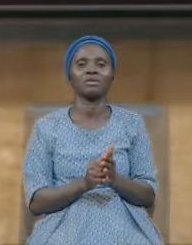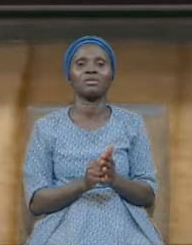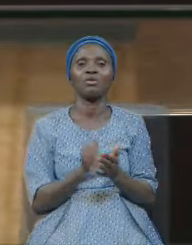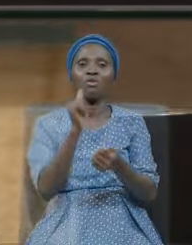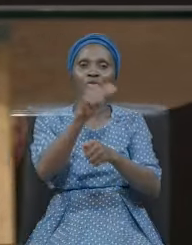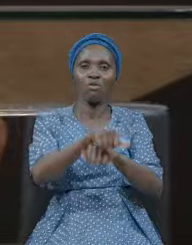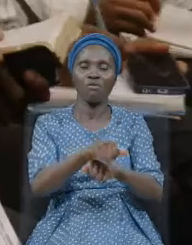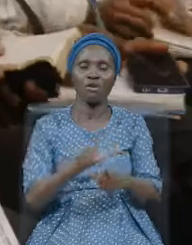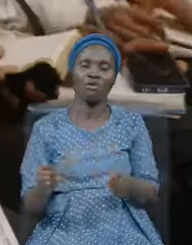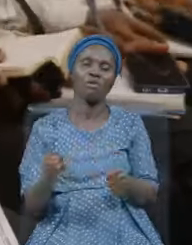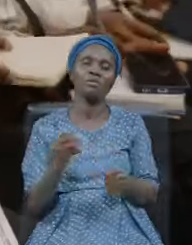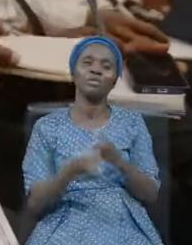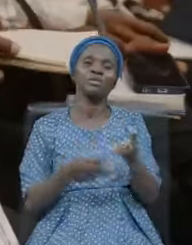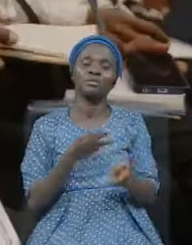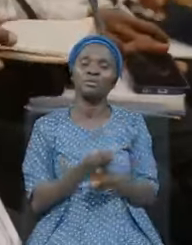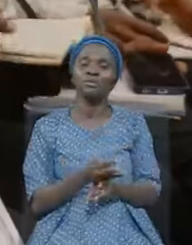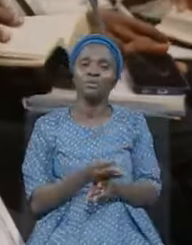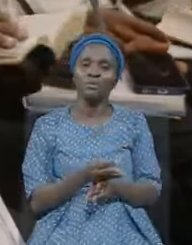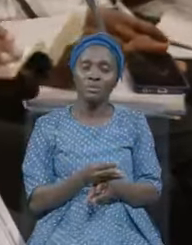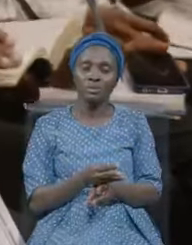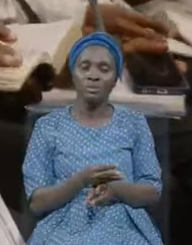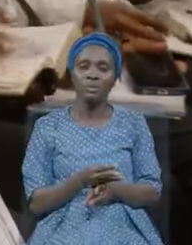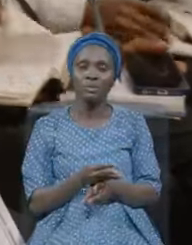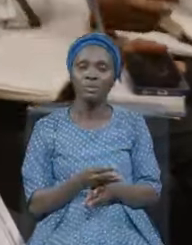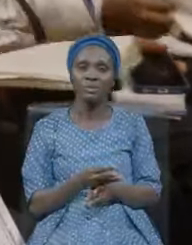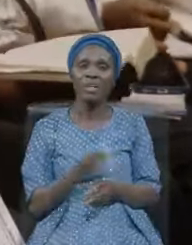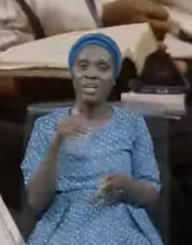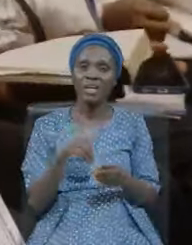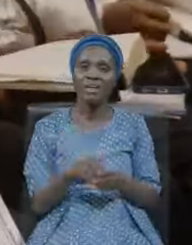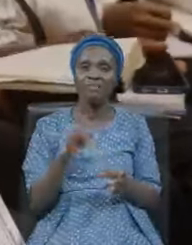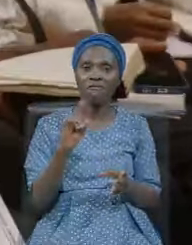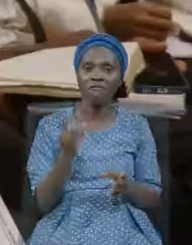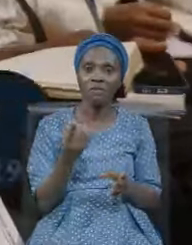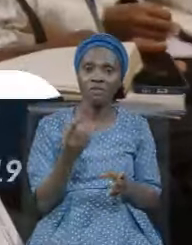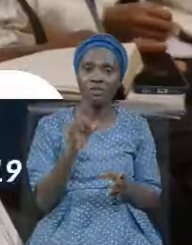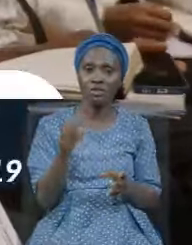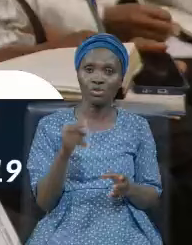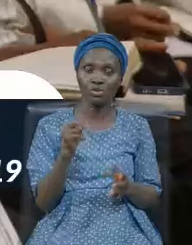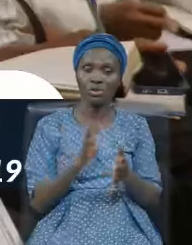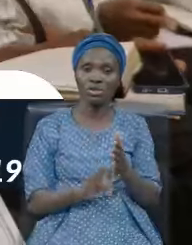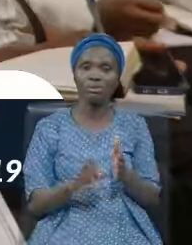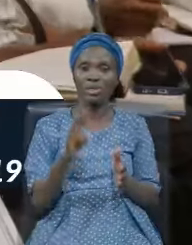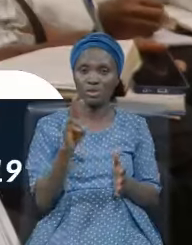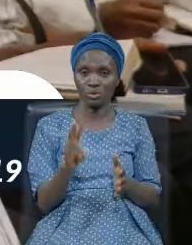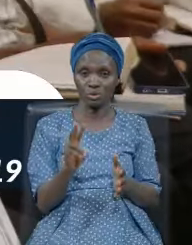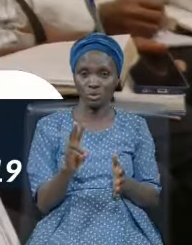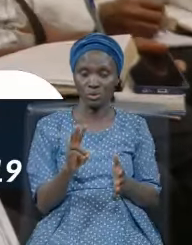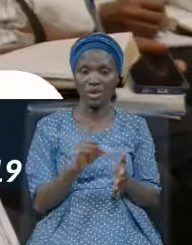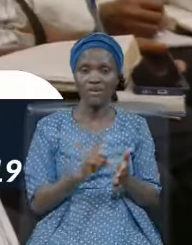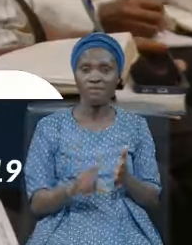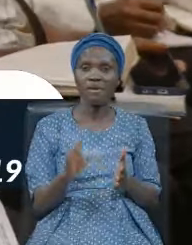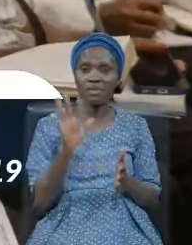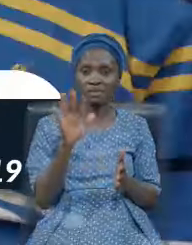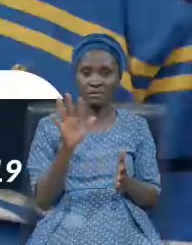chapter 2, reading from verse 15. 1 John chapter 2, verse